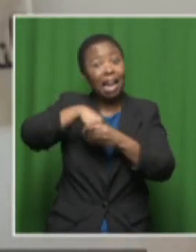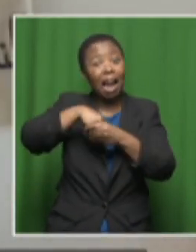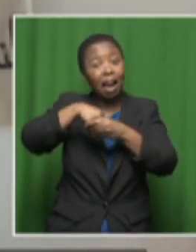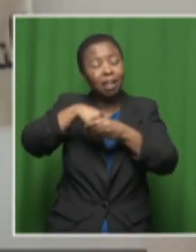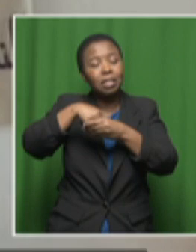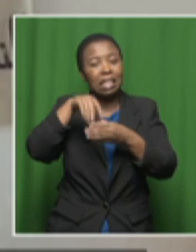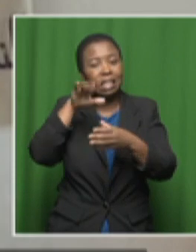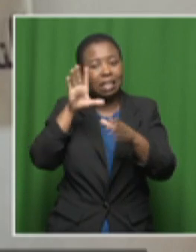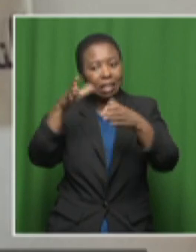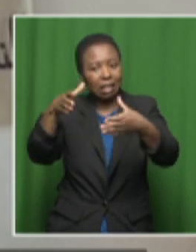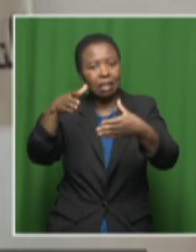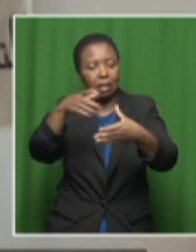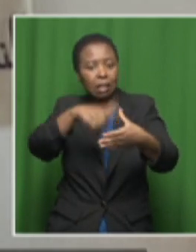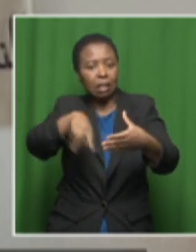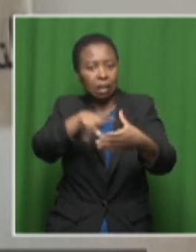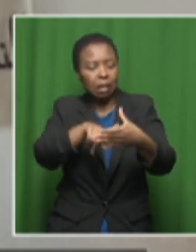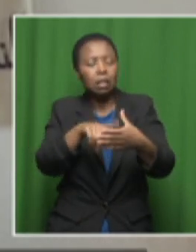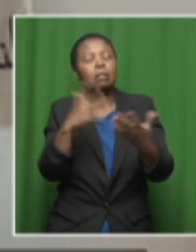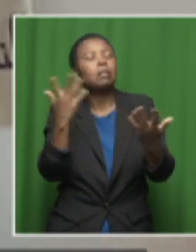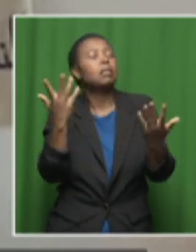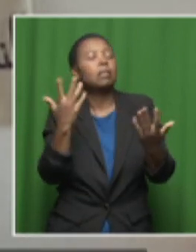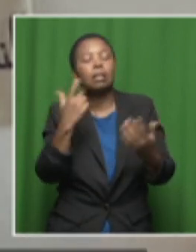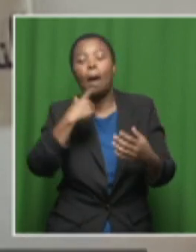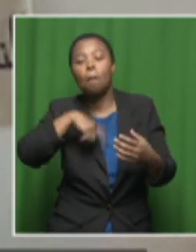Creole person, someone that has